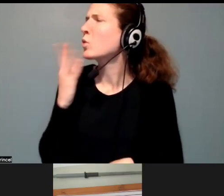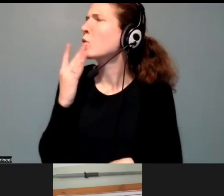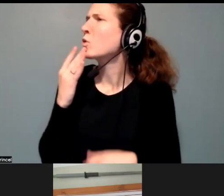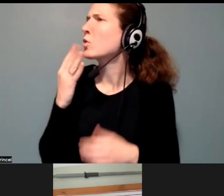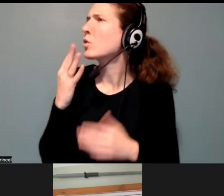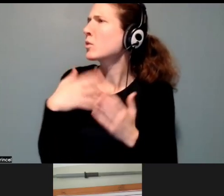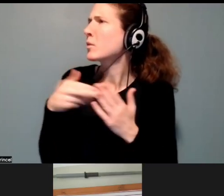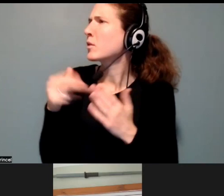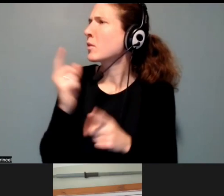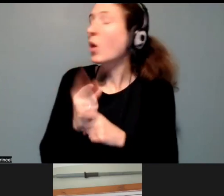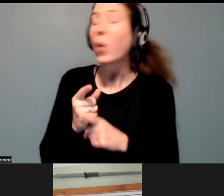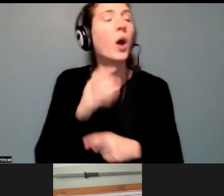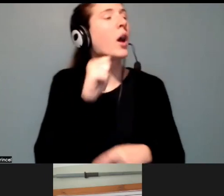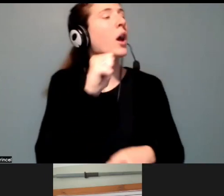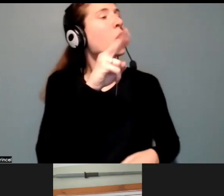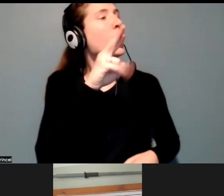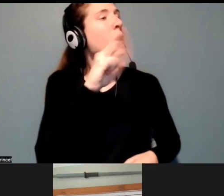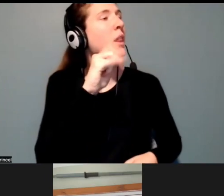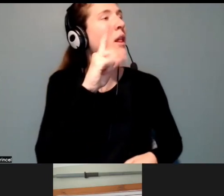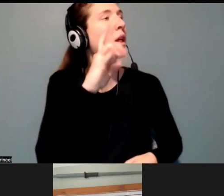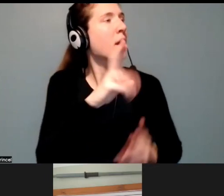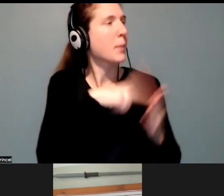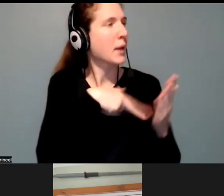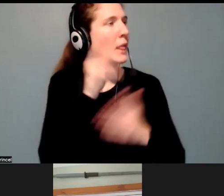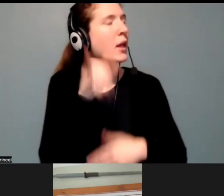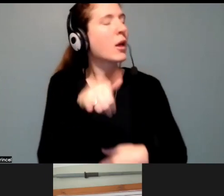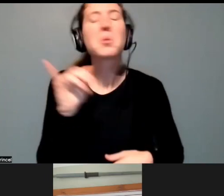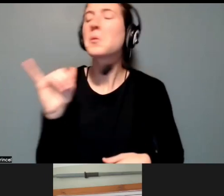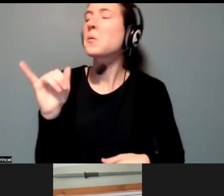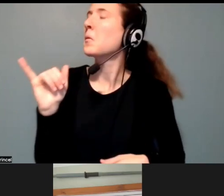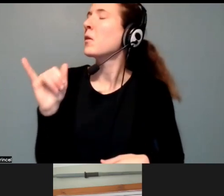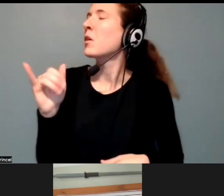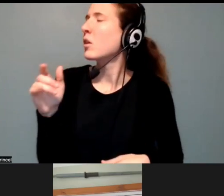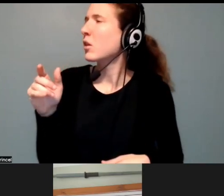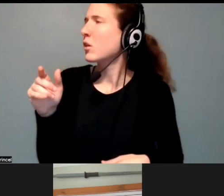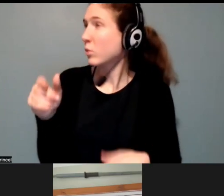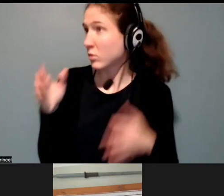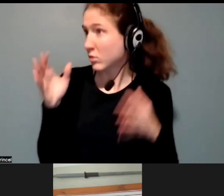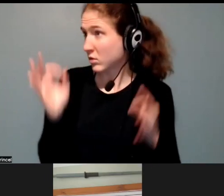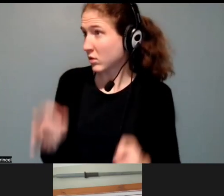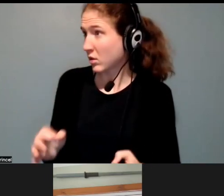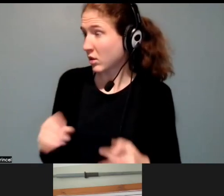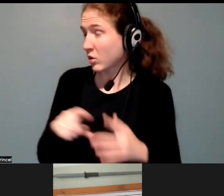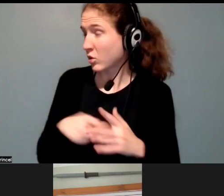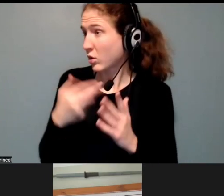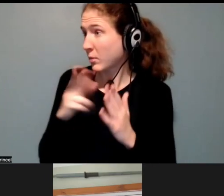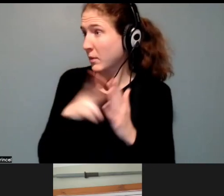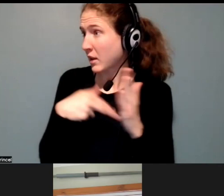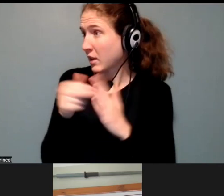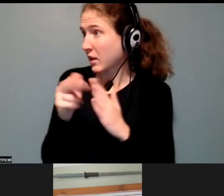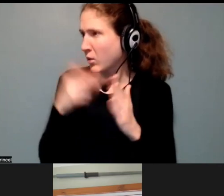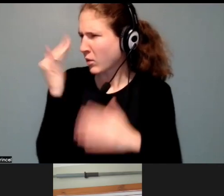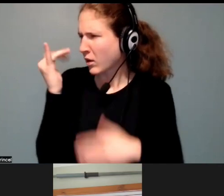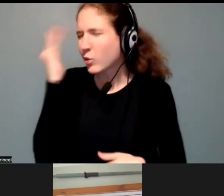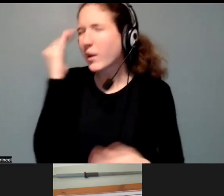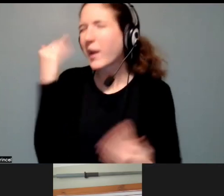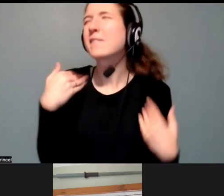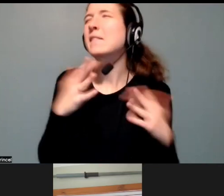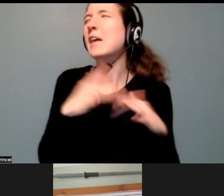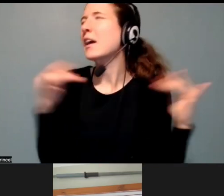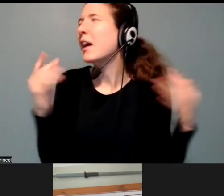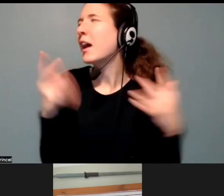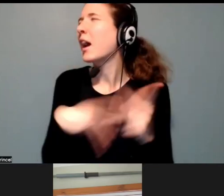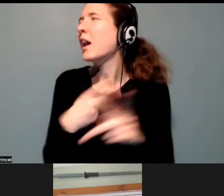Acrylic. Acrylic. Where did you Mhm. decide to come to painting of all the different art forms that you could